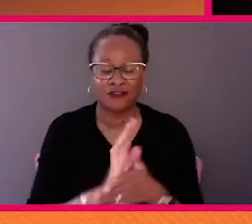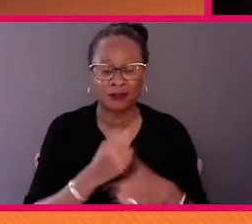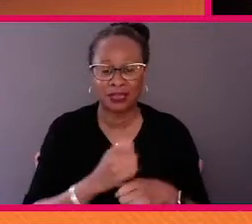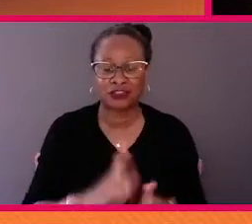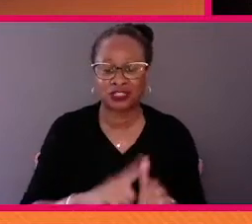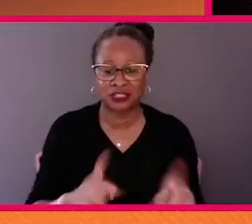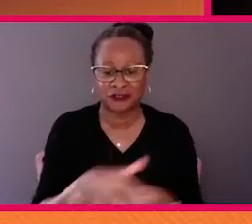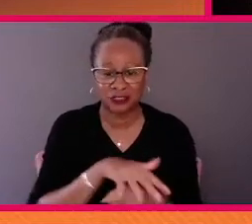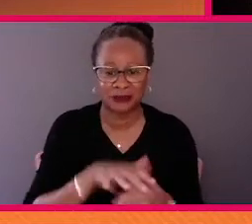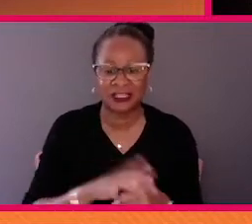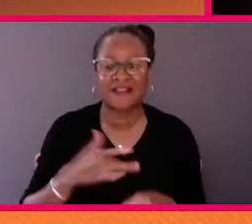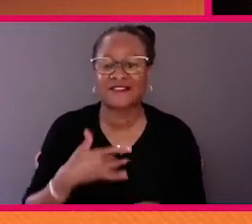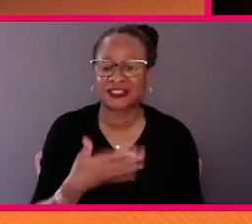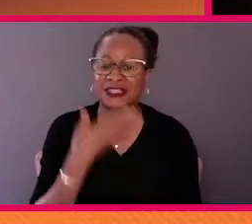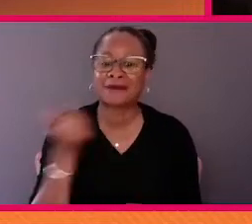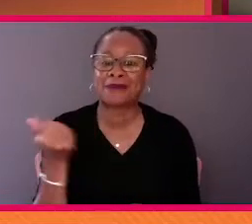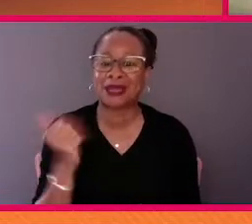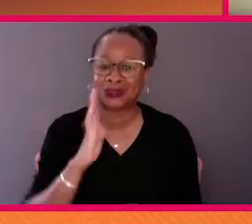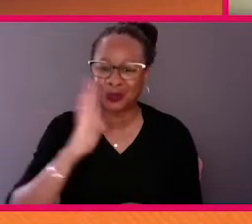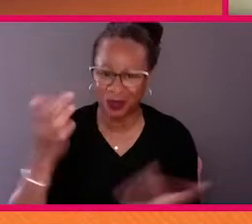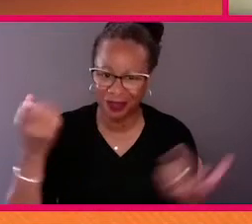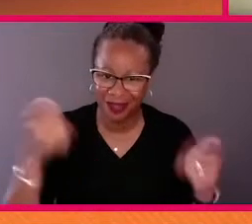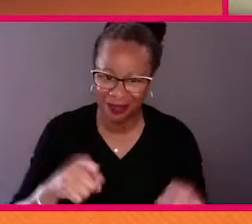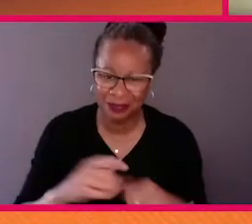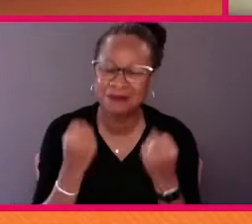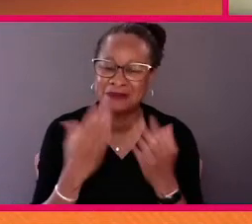like the best is yet to come in a lot of ways.